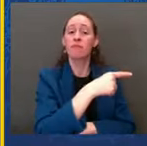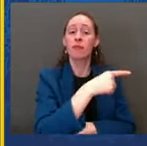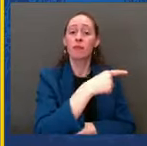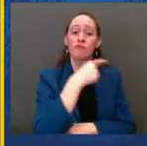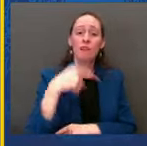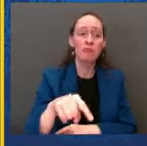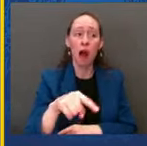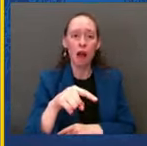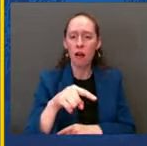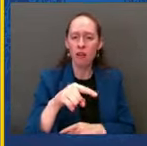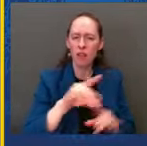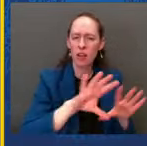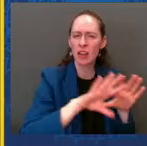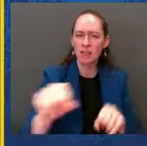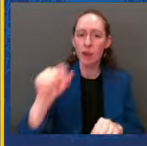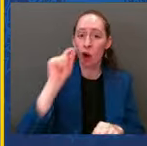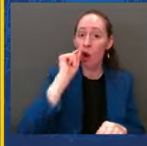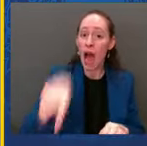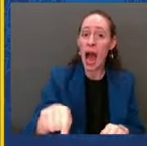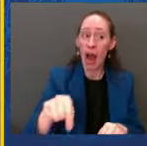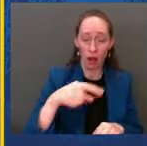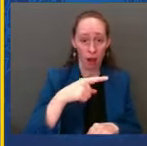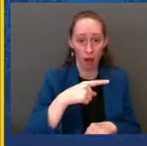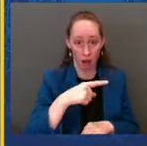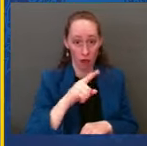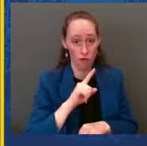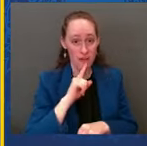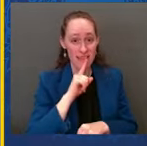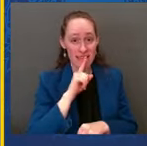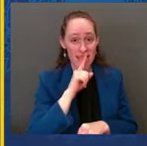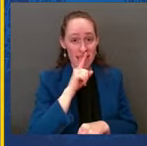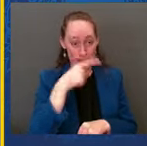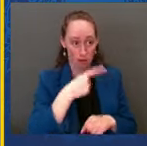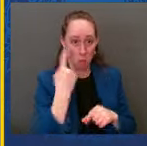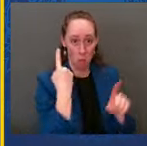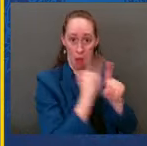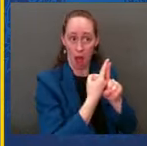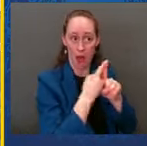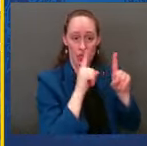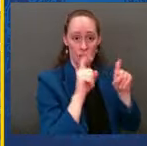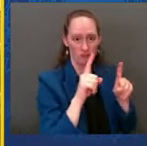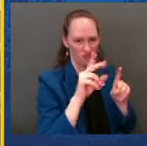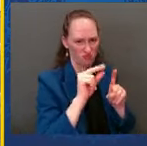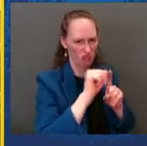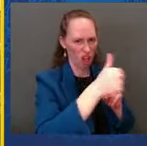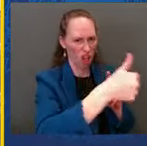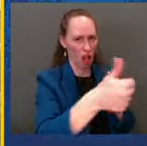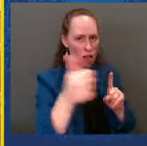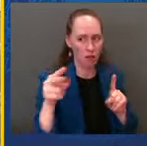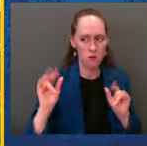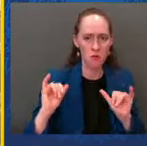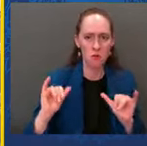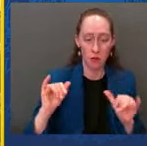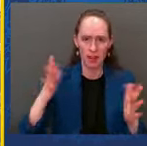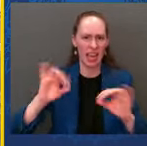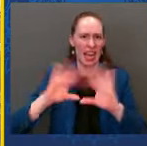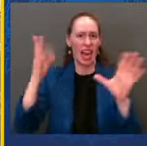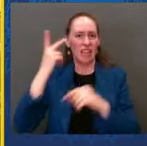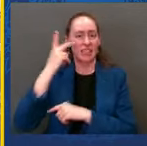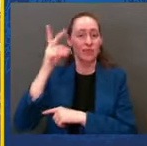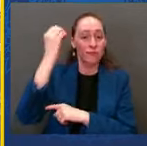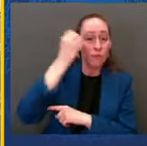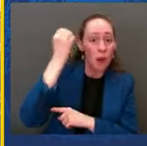ages. Europe was being tested. America was being tested. NATO was being tested. All democracies are being